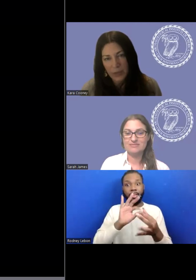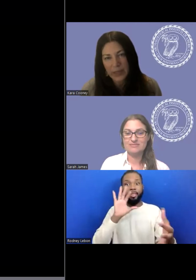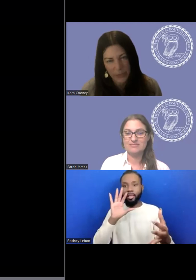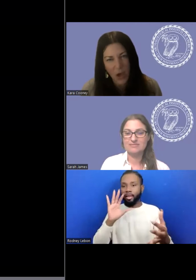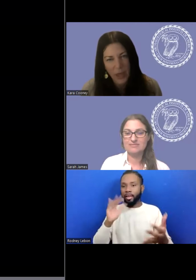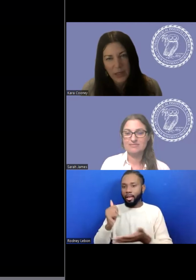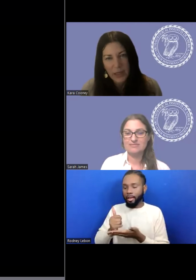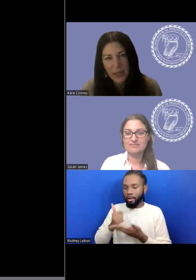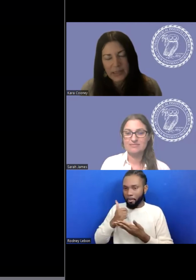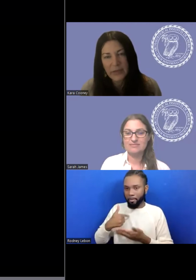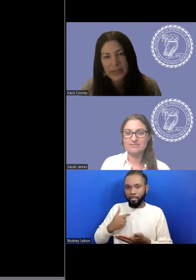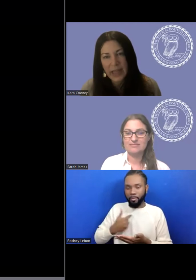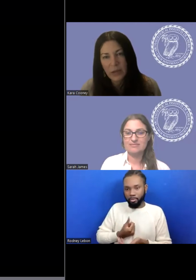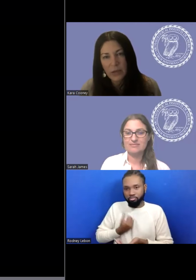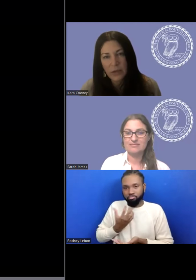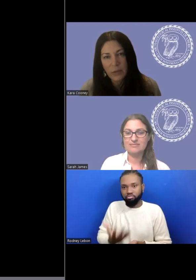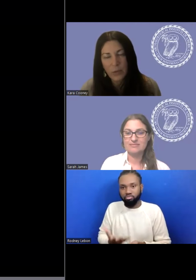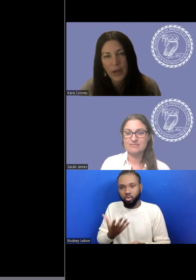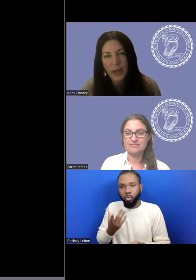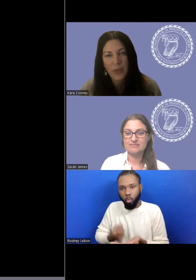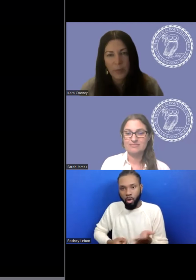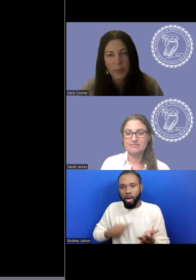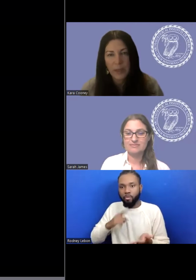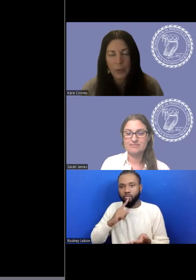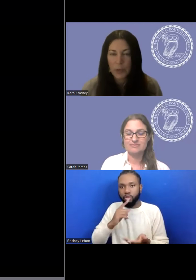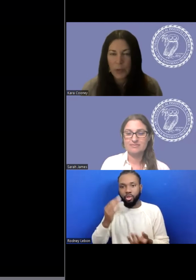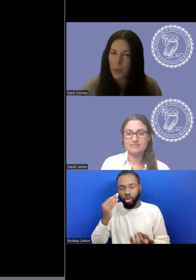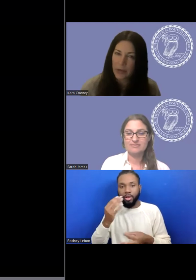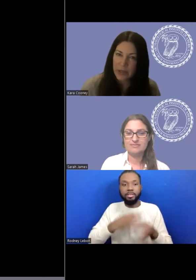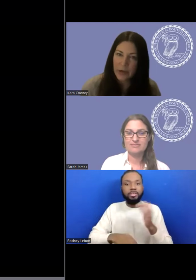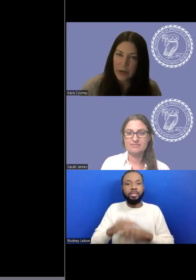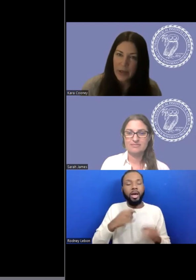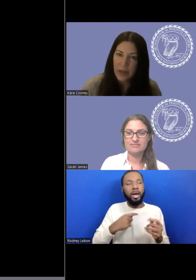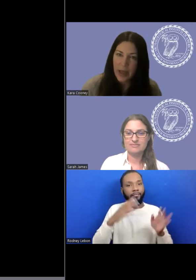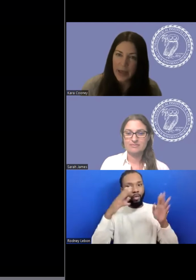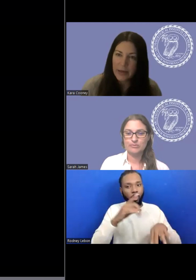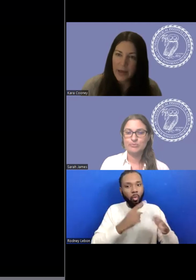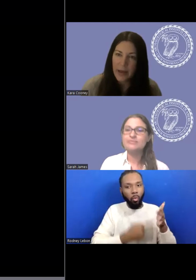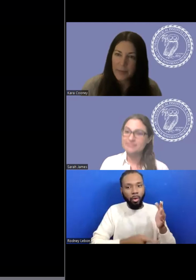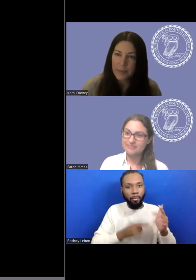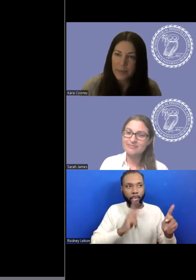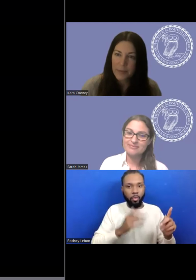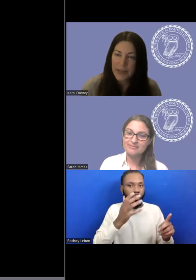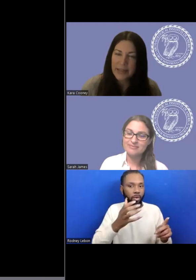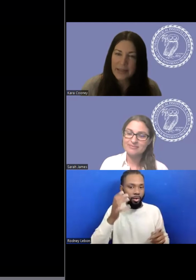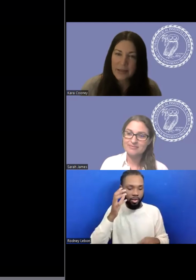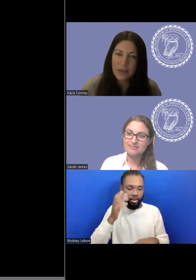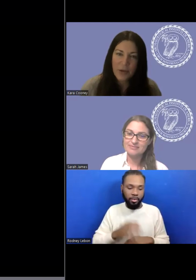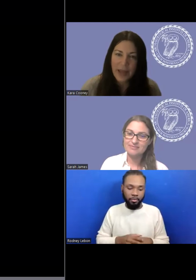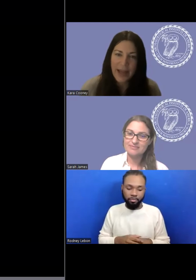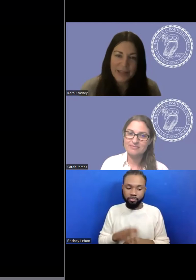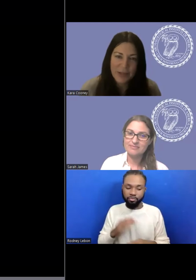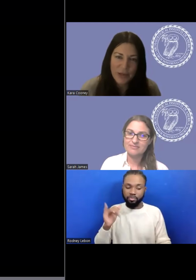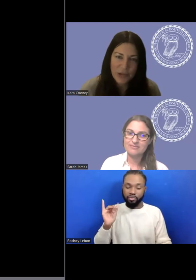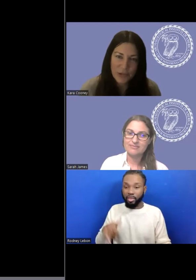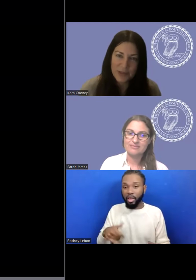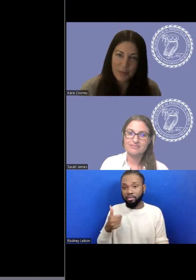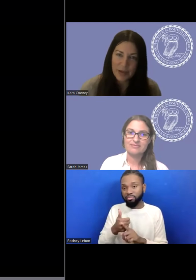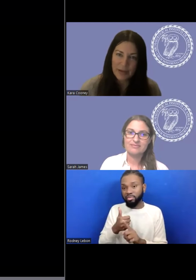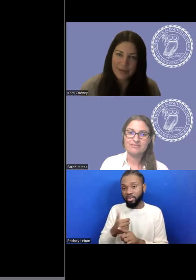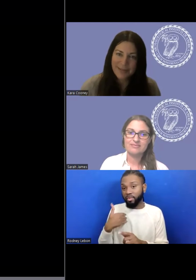what I really thought, instead of saying what I thought people would rather hear. And that has its